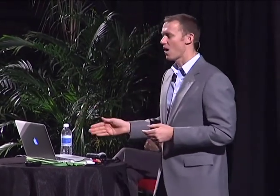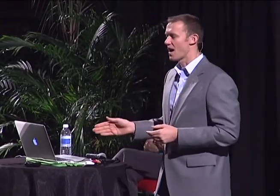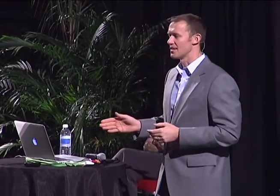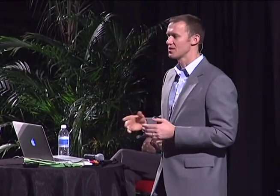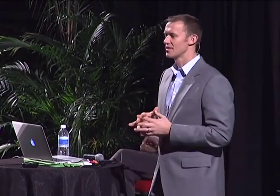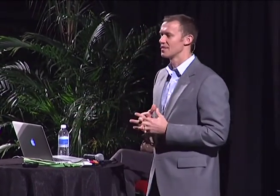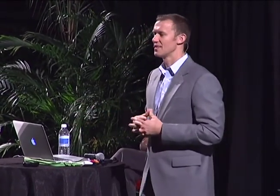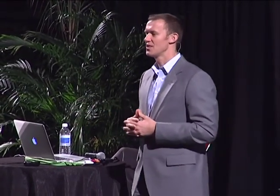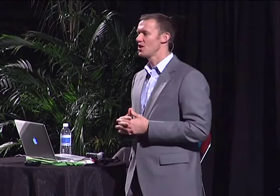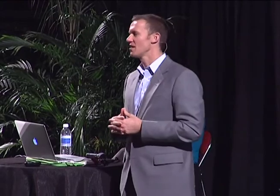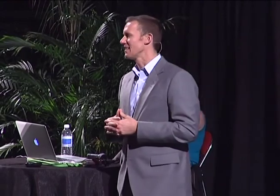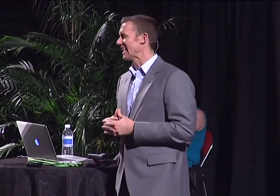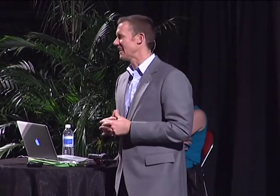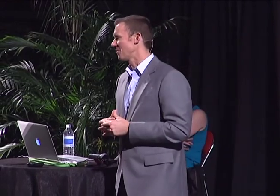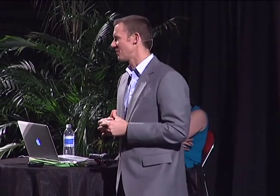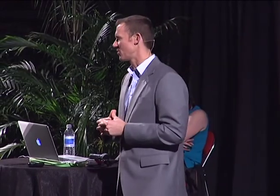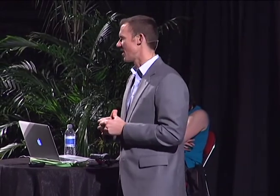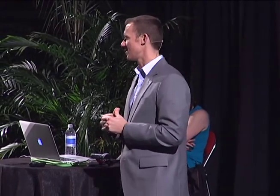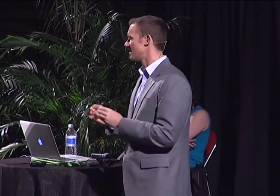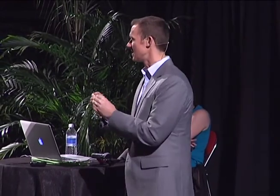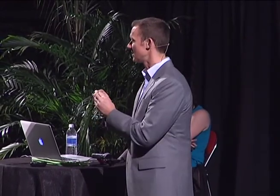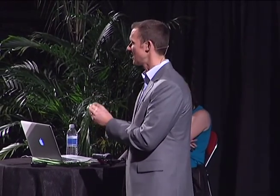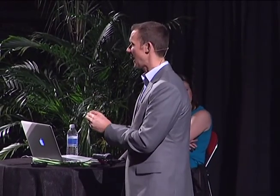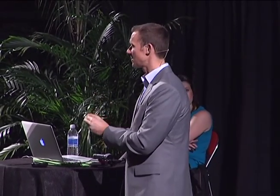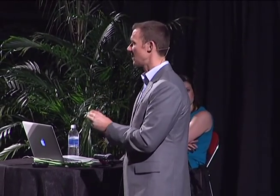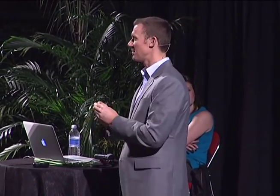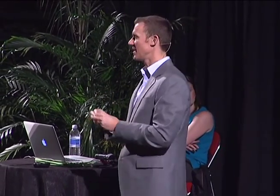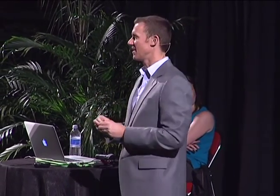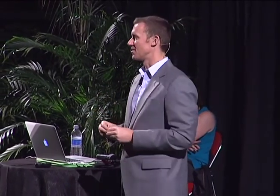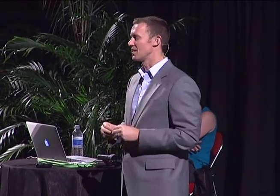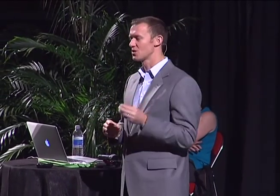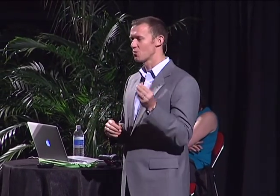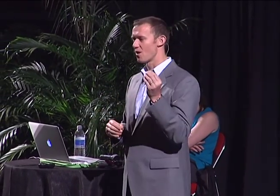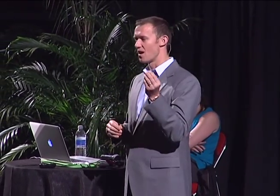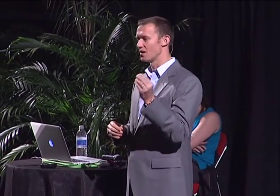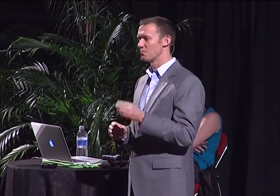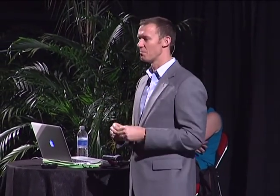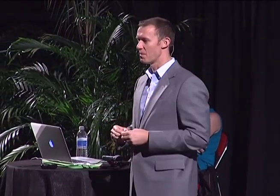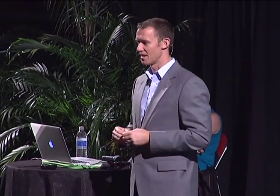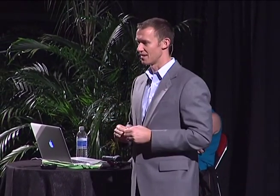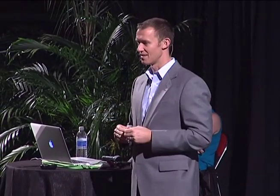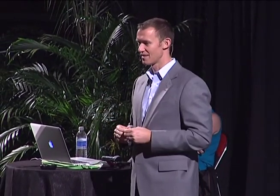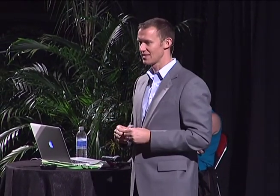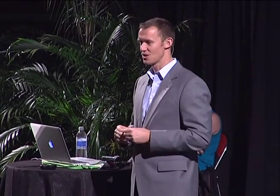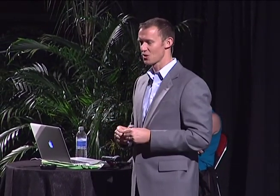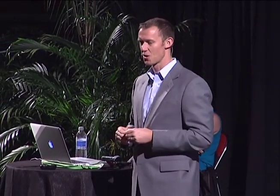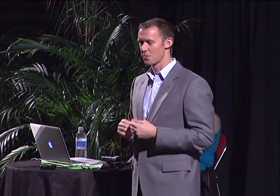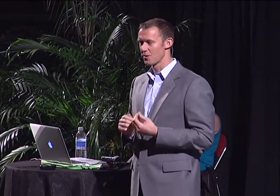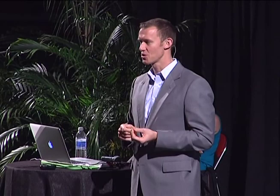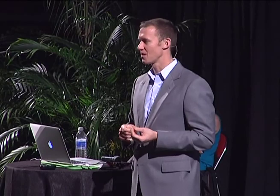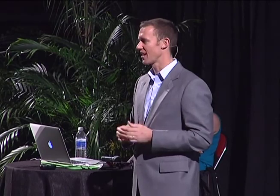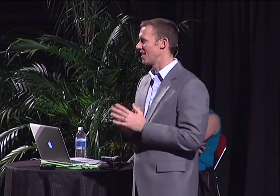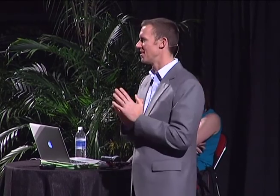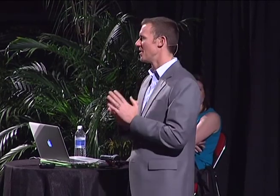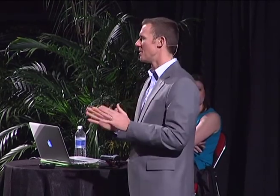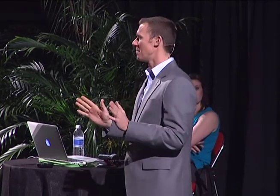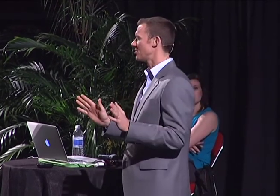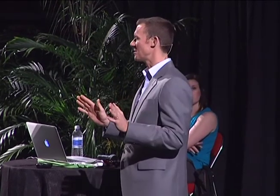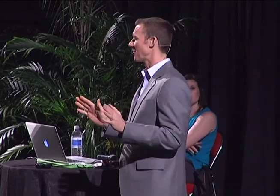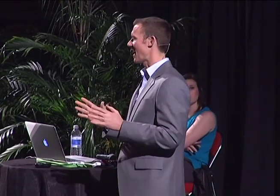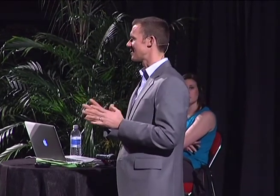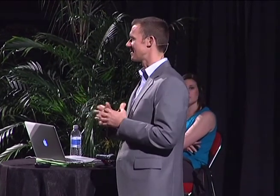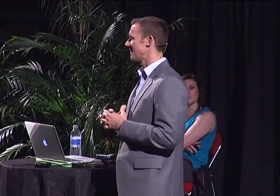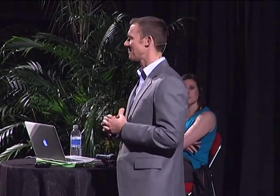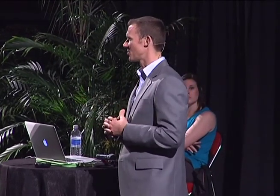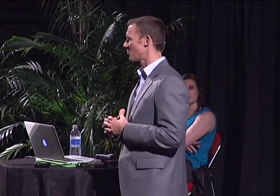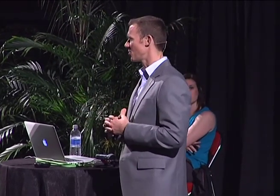Red Cross, this young lady for the Red Cross does the exact same thing. She hits the wrong button, thinks she's going to her personal account, but